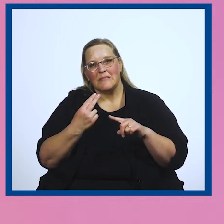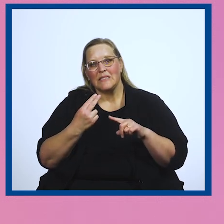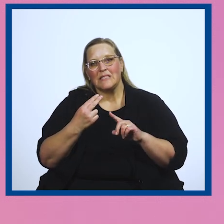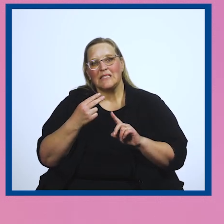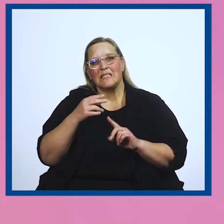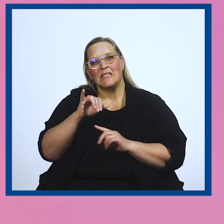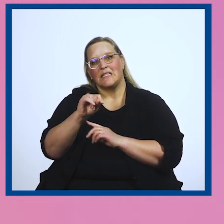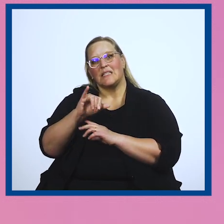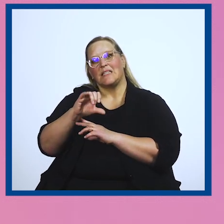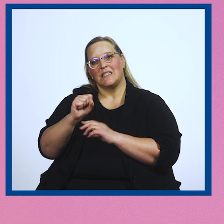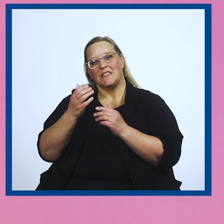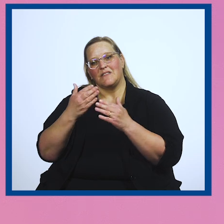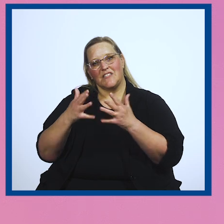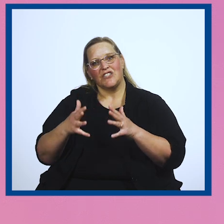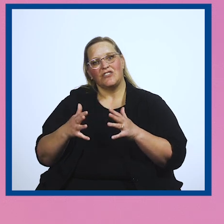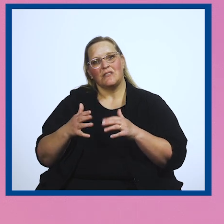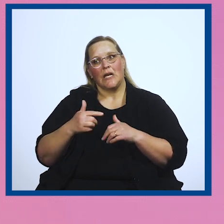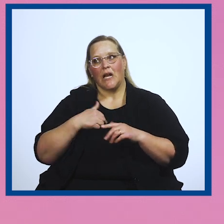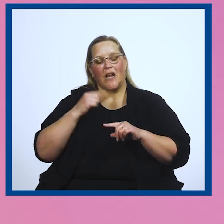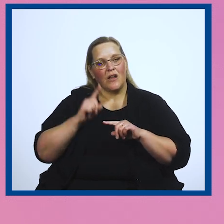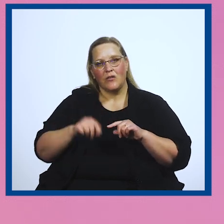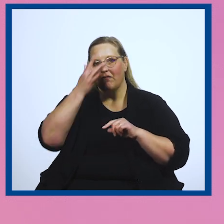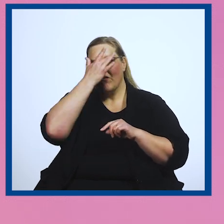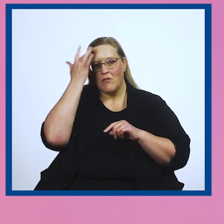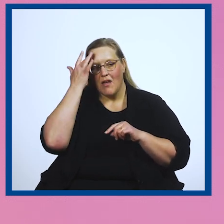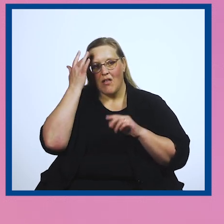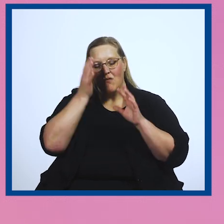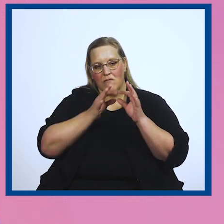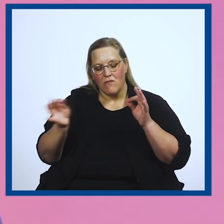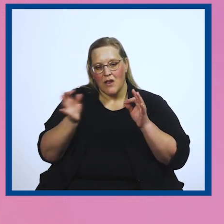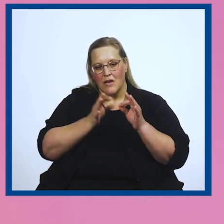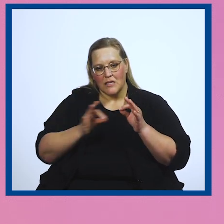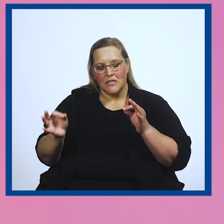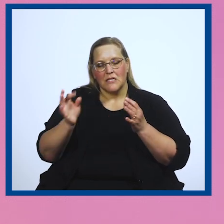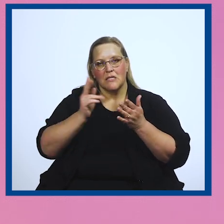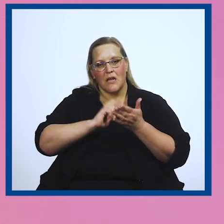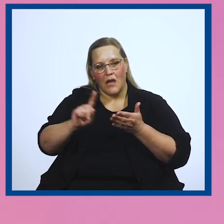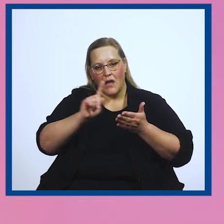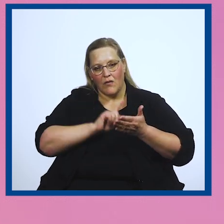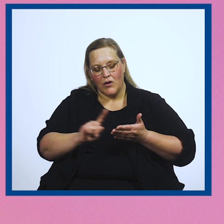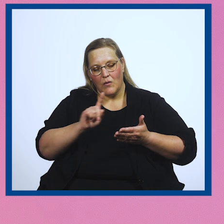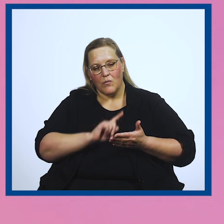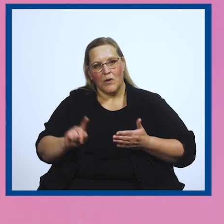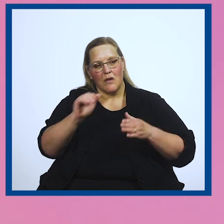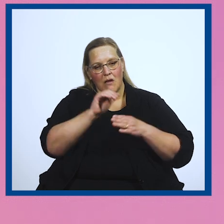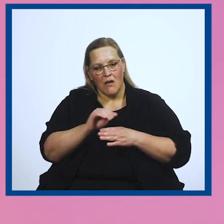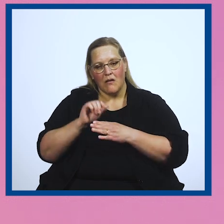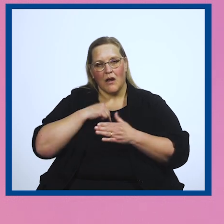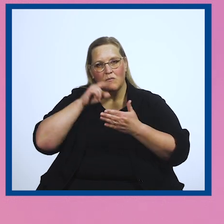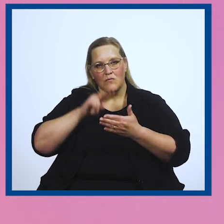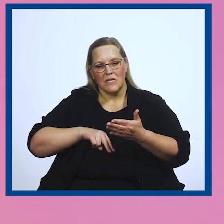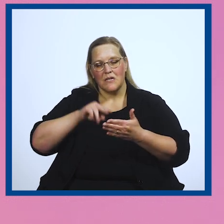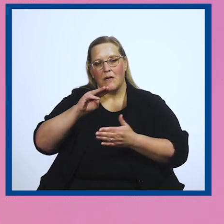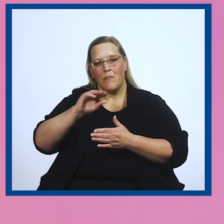finished. And I couldn't get those phrases out of my mind. Week after week, every night, I would read the book of Matthew over and